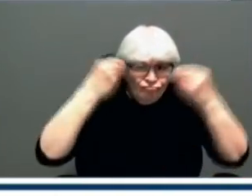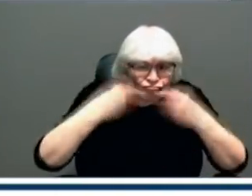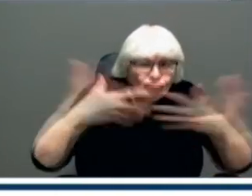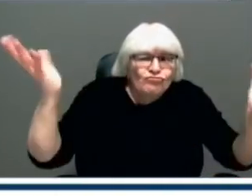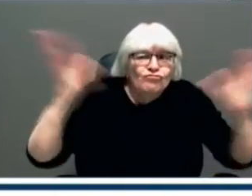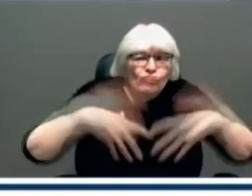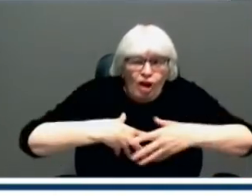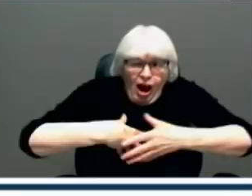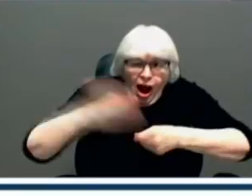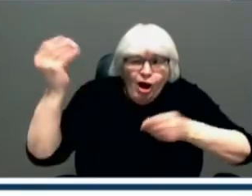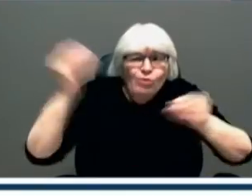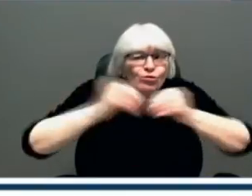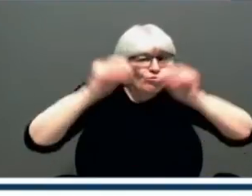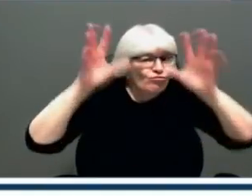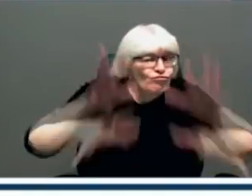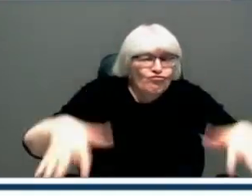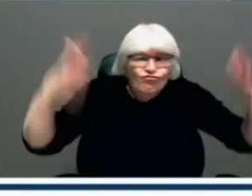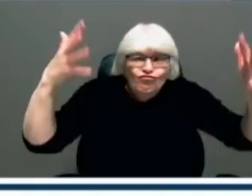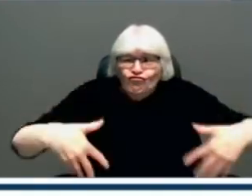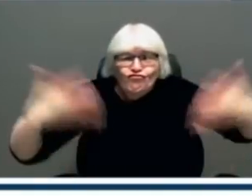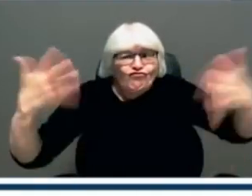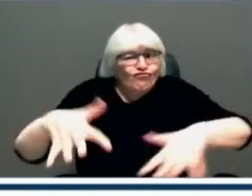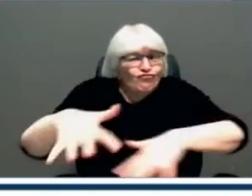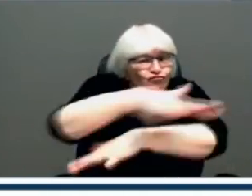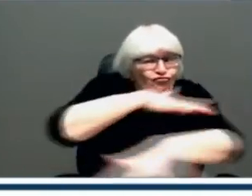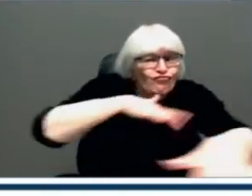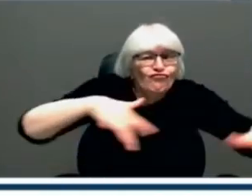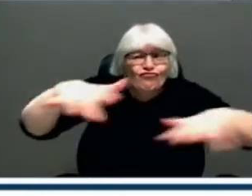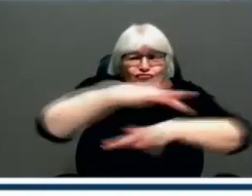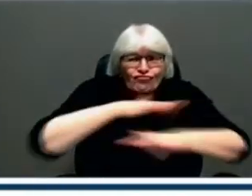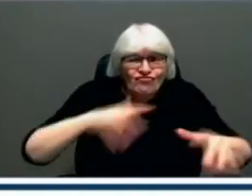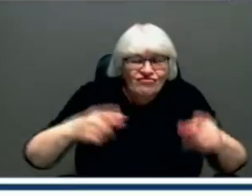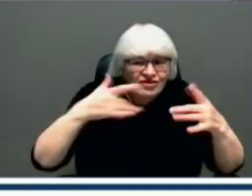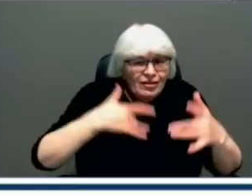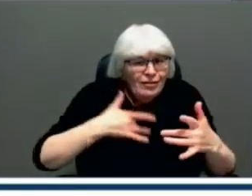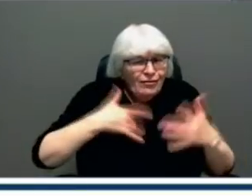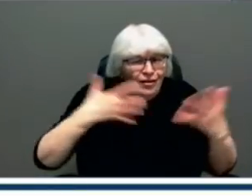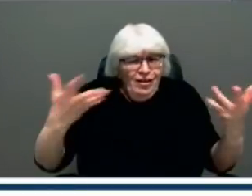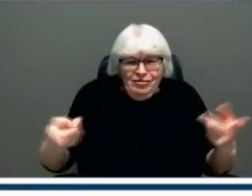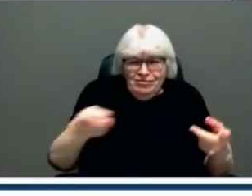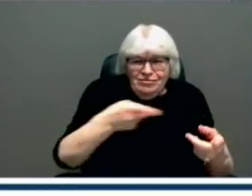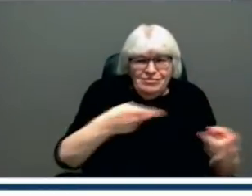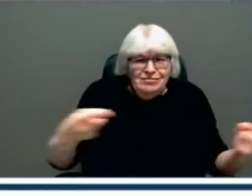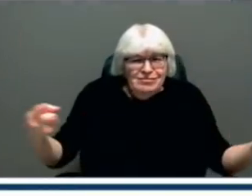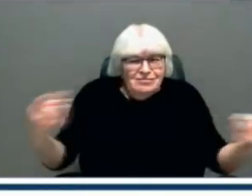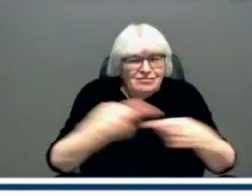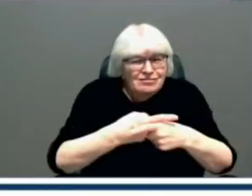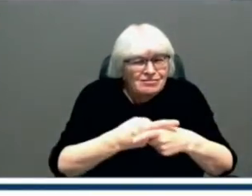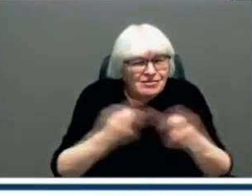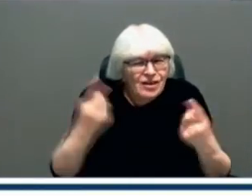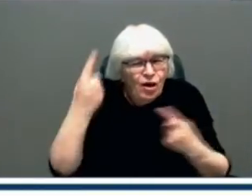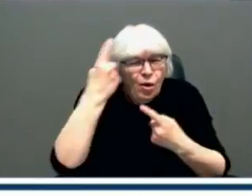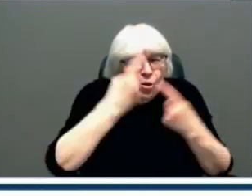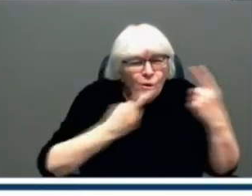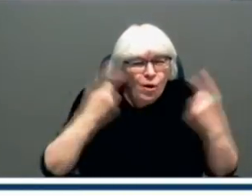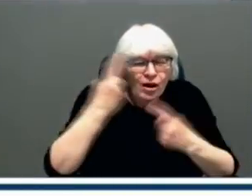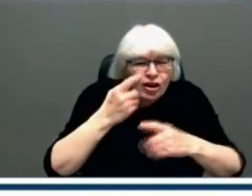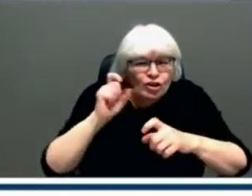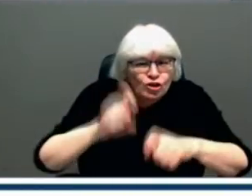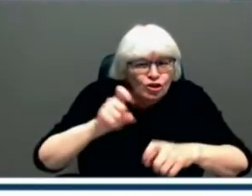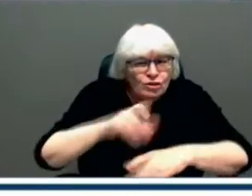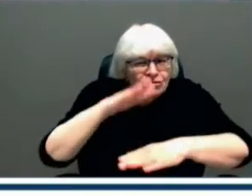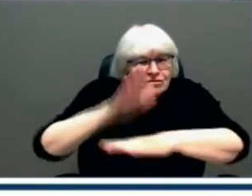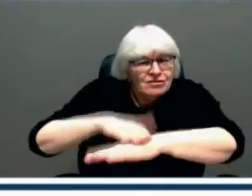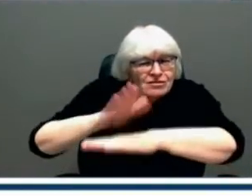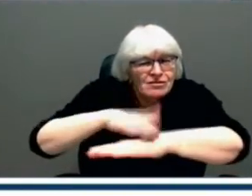Really conflicting messages in a way. And I'm wondering if that shouldn't come with a bit of a warning. Should we be encouraging people just to get